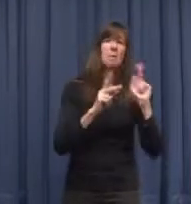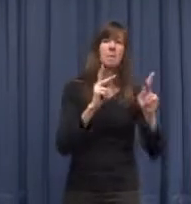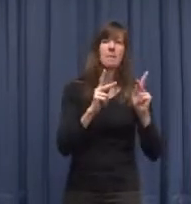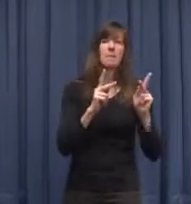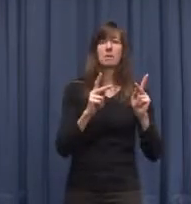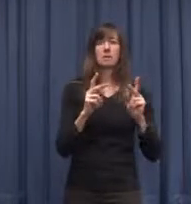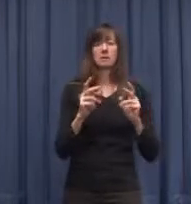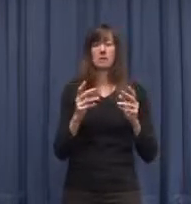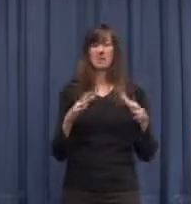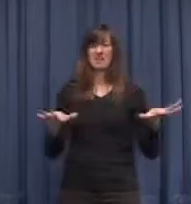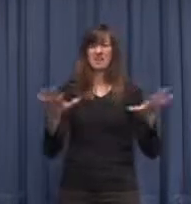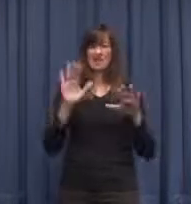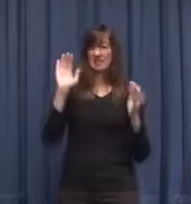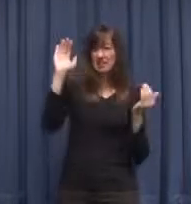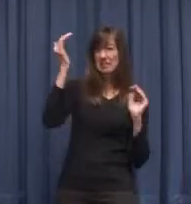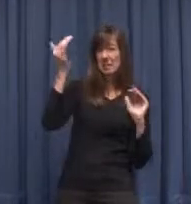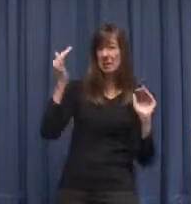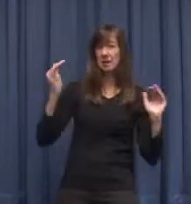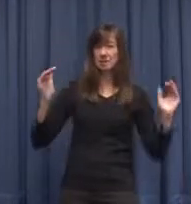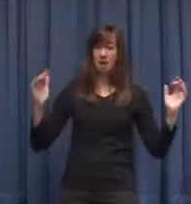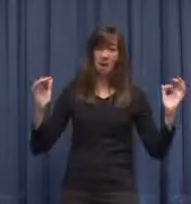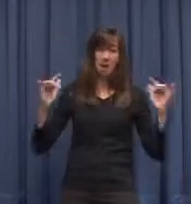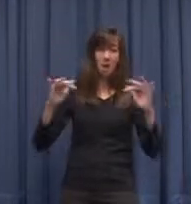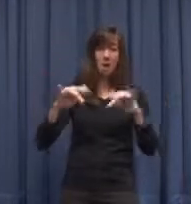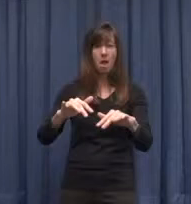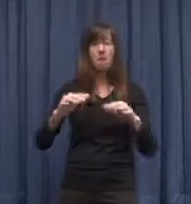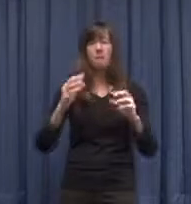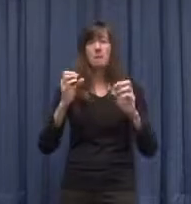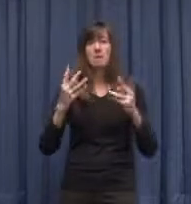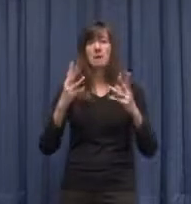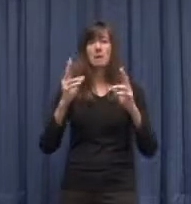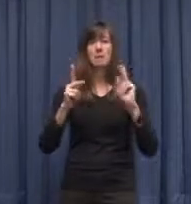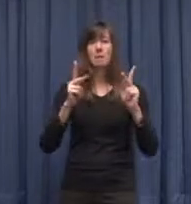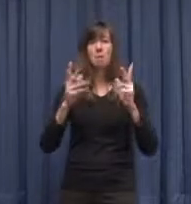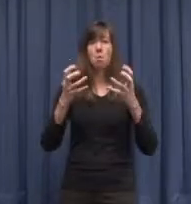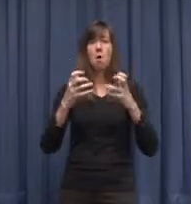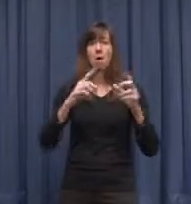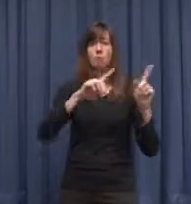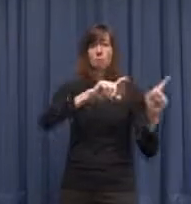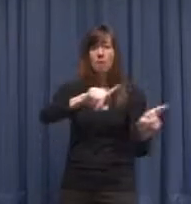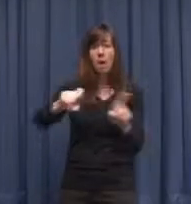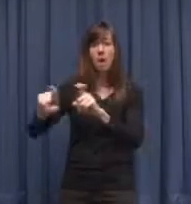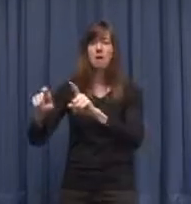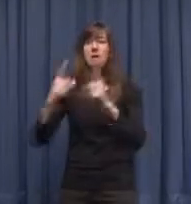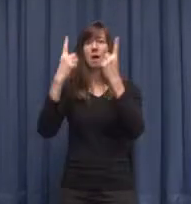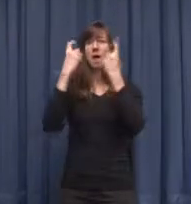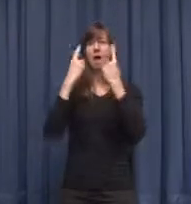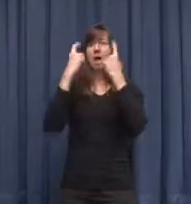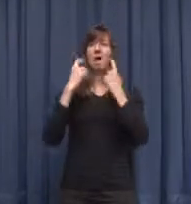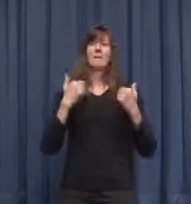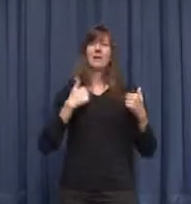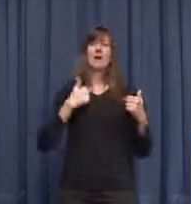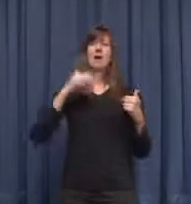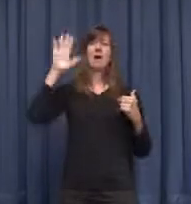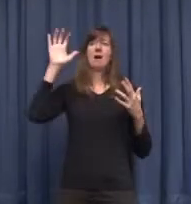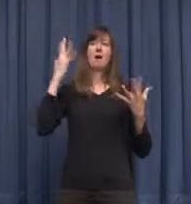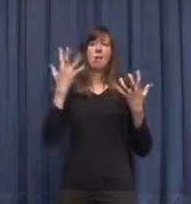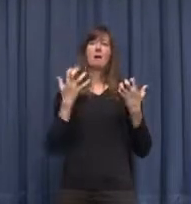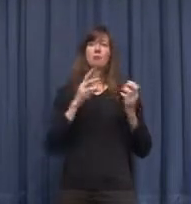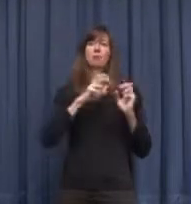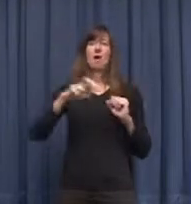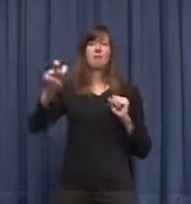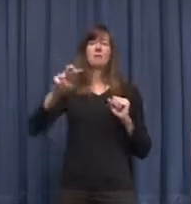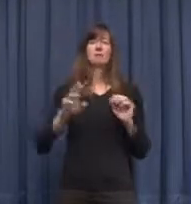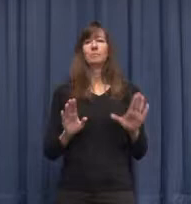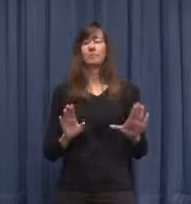we do not have the capacity to test everyone in the county at one time. That is not a situation that anywhere in the